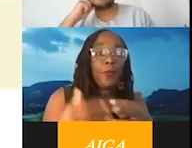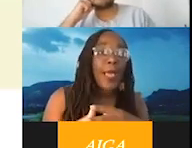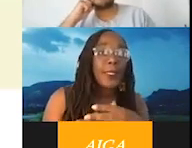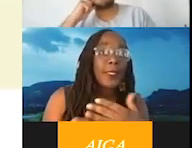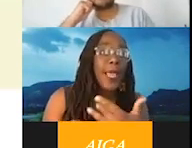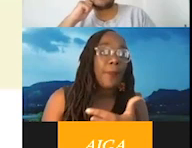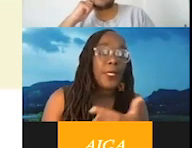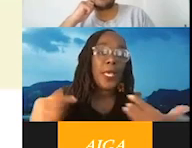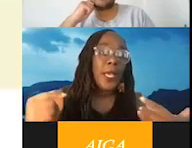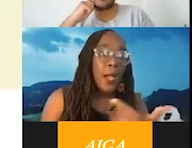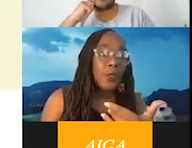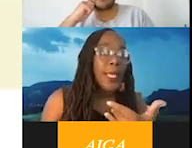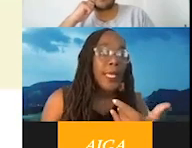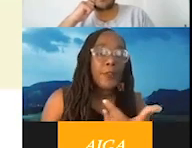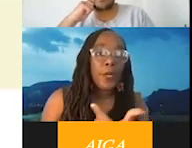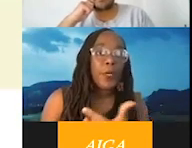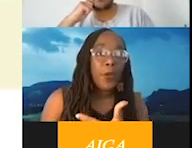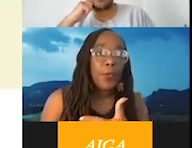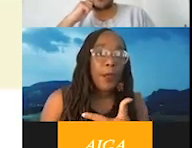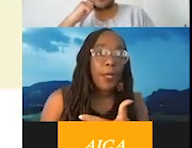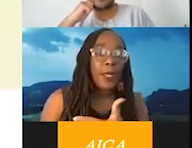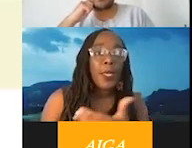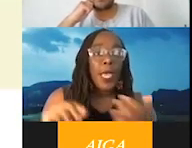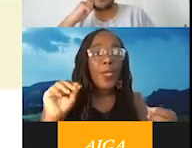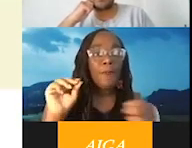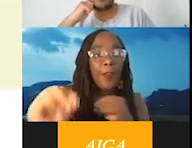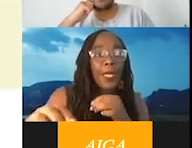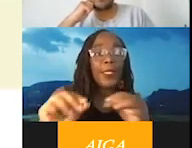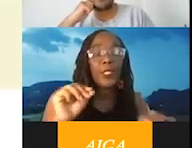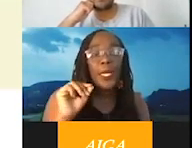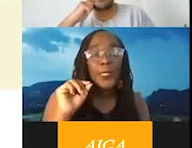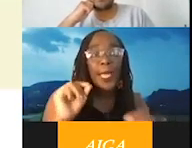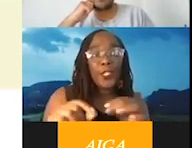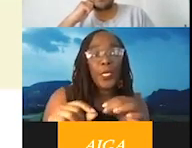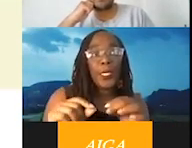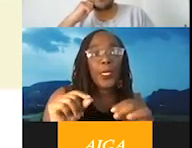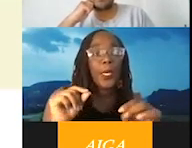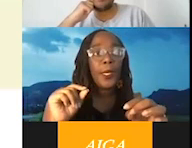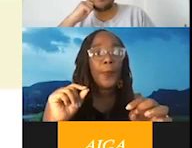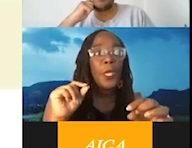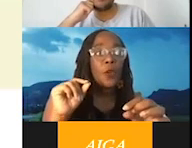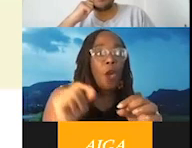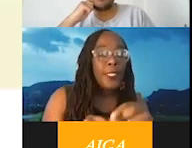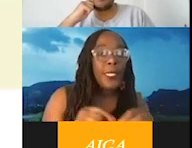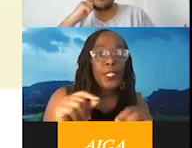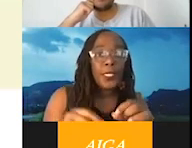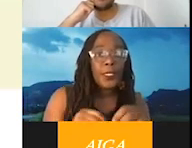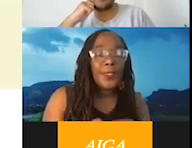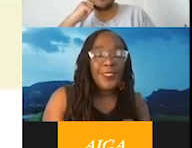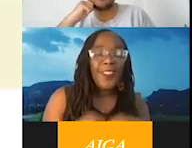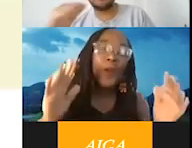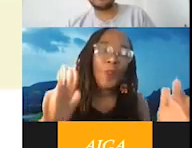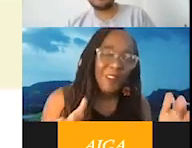interested in practice that happens outside of Europe and North America. We have very intentional